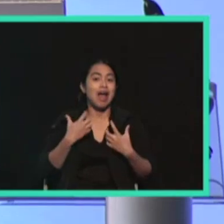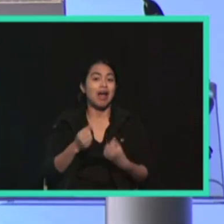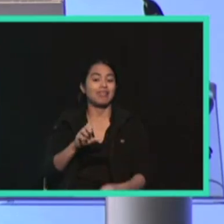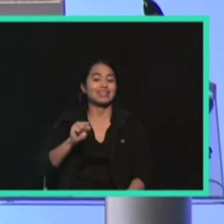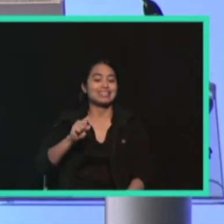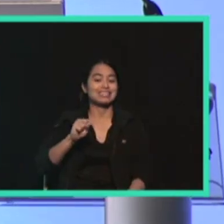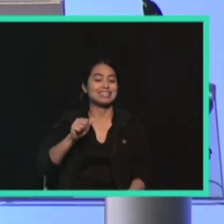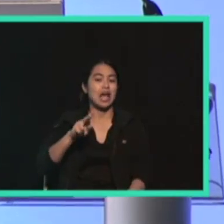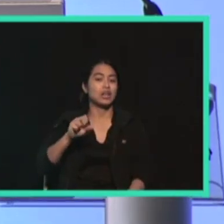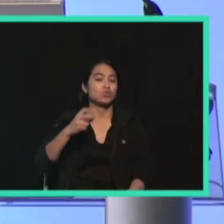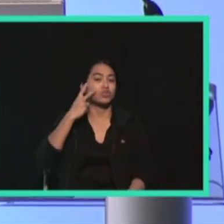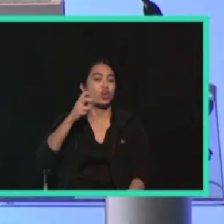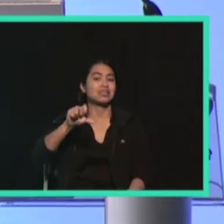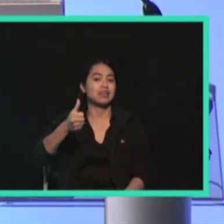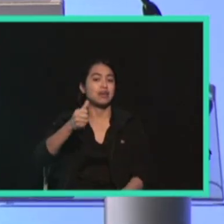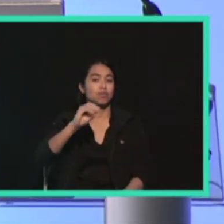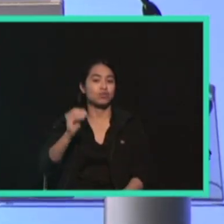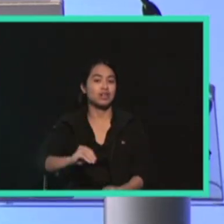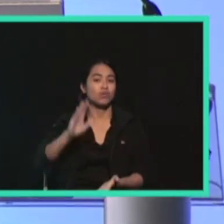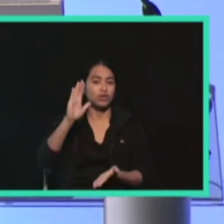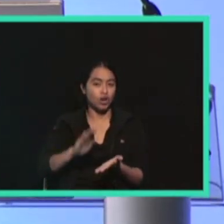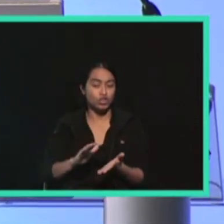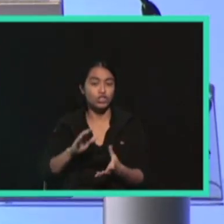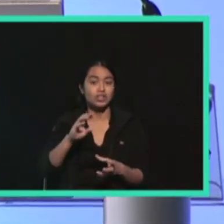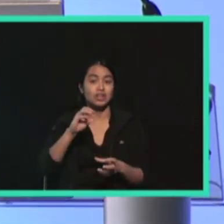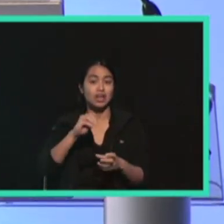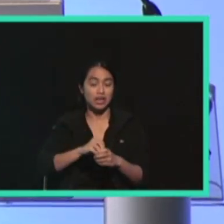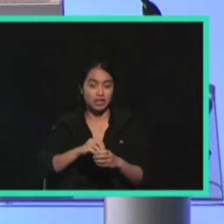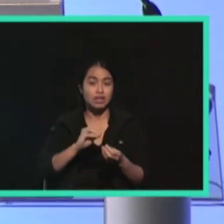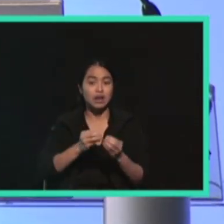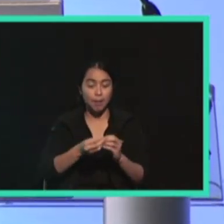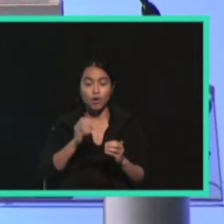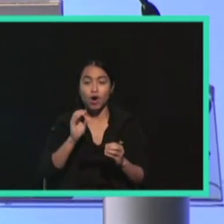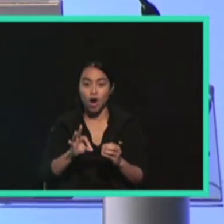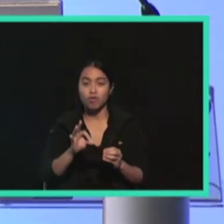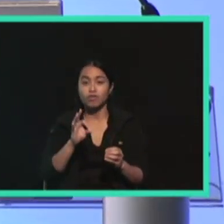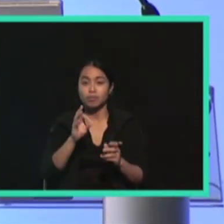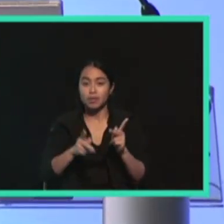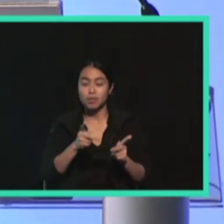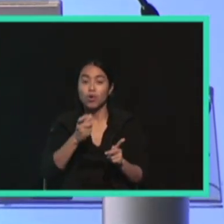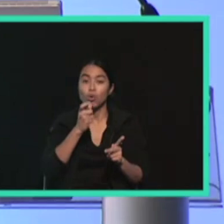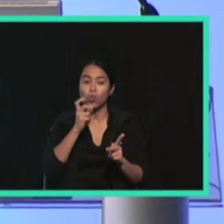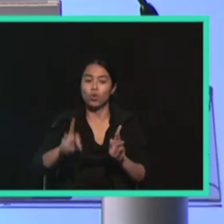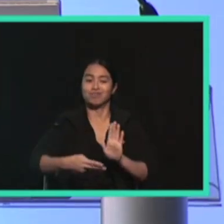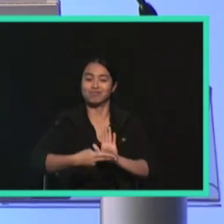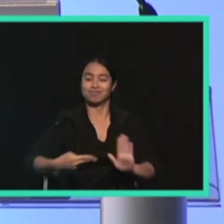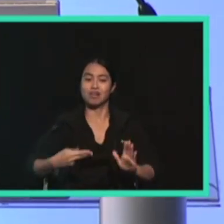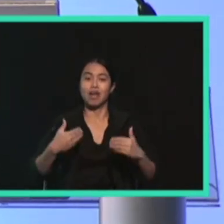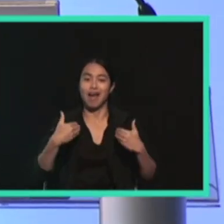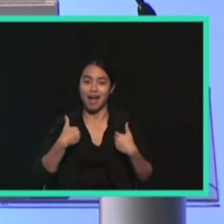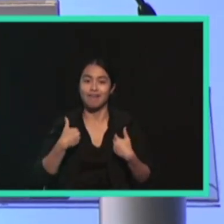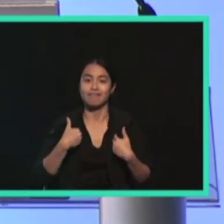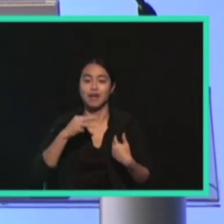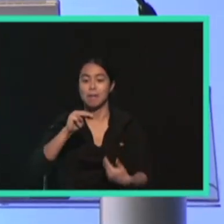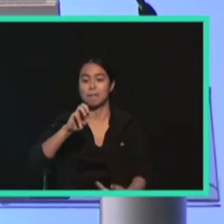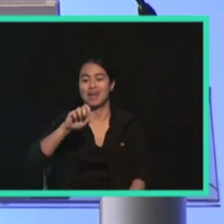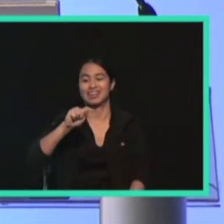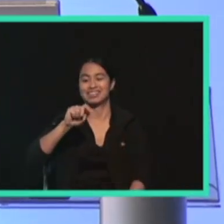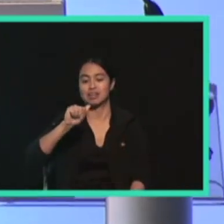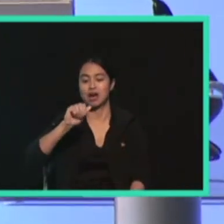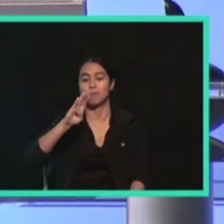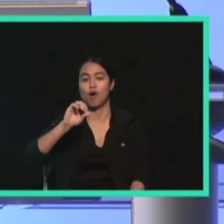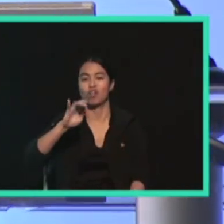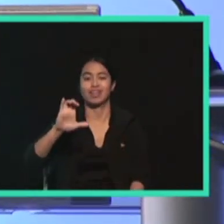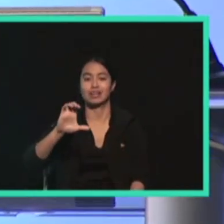saw a 10% reduction in the number of participants that were classified as having metabolic syndrome.